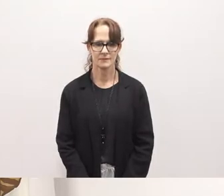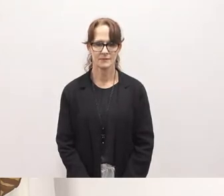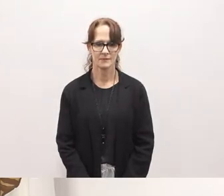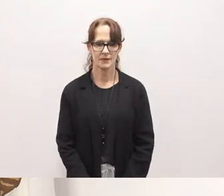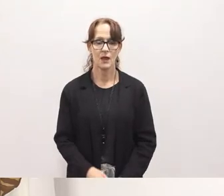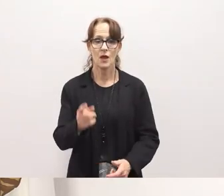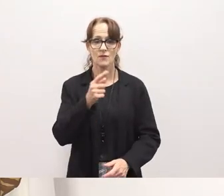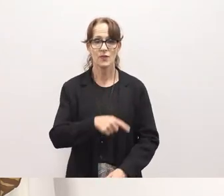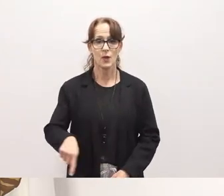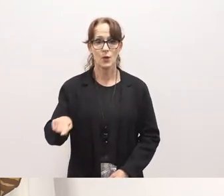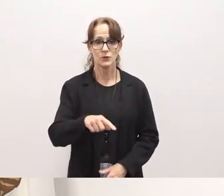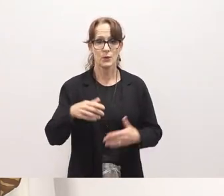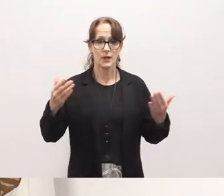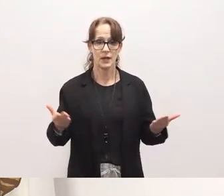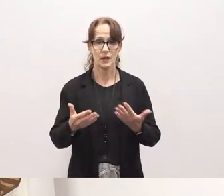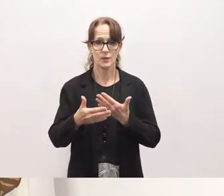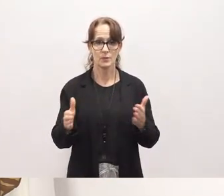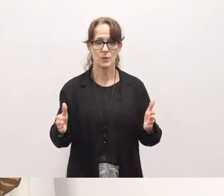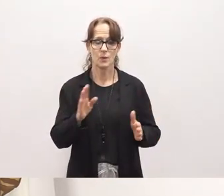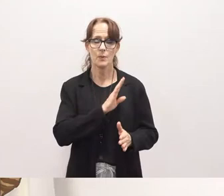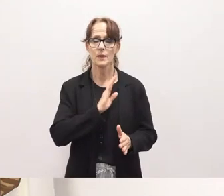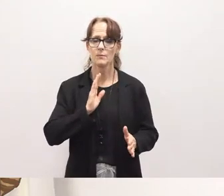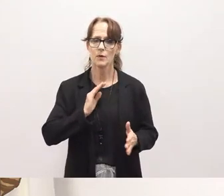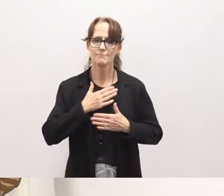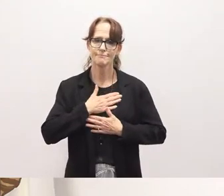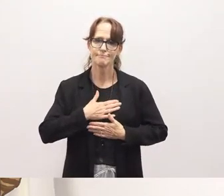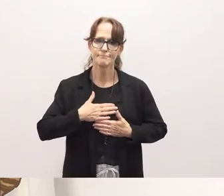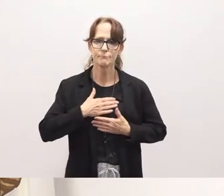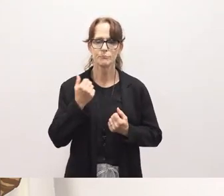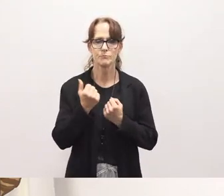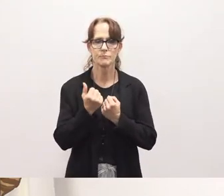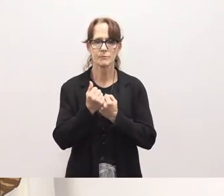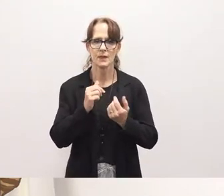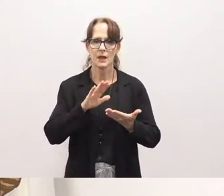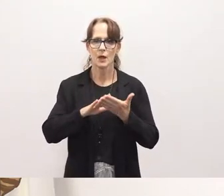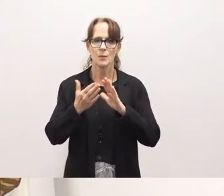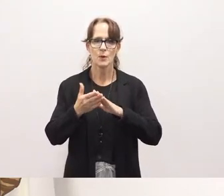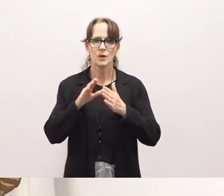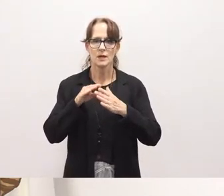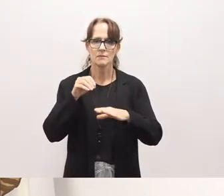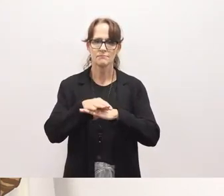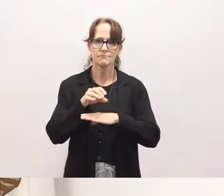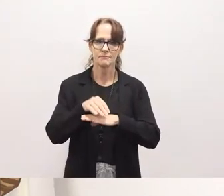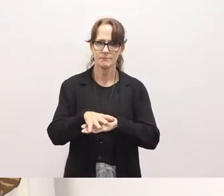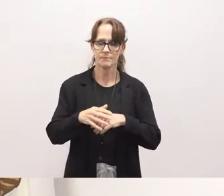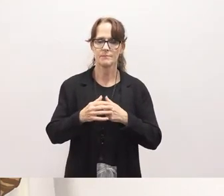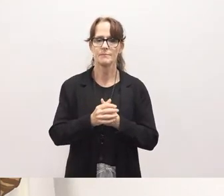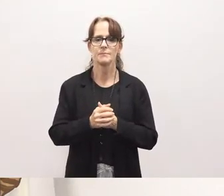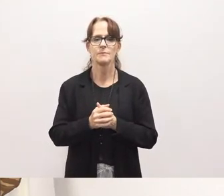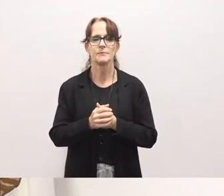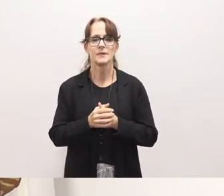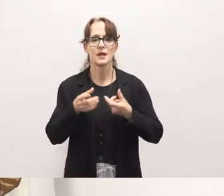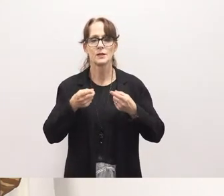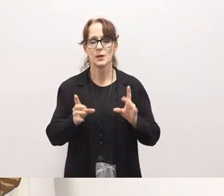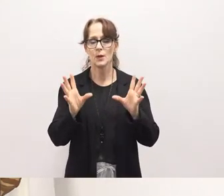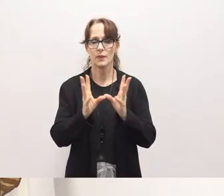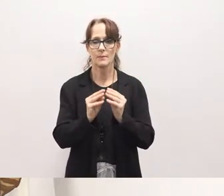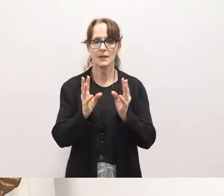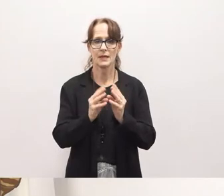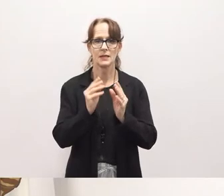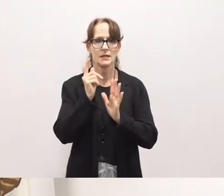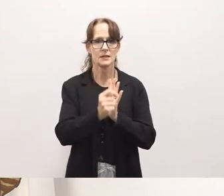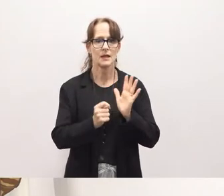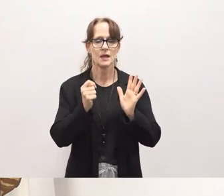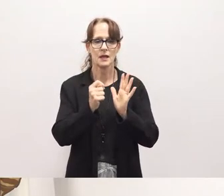For those of you present in the room, the board appreciates and supports community input at our meetings. During the meeting, there will be time for